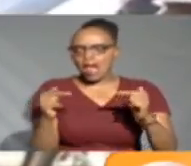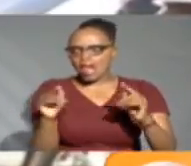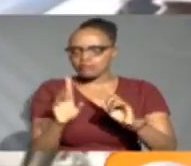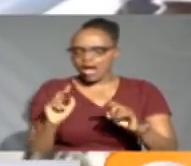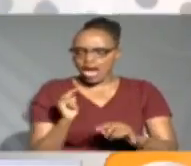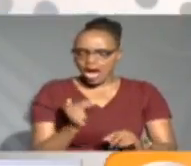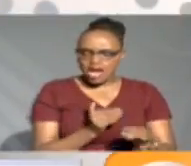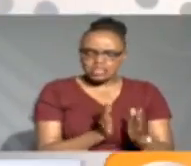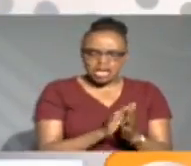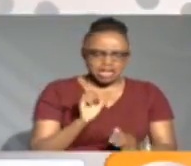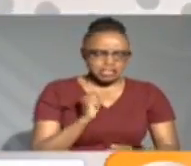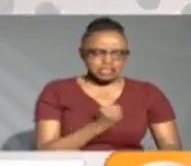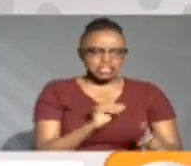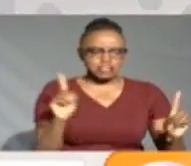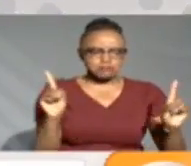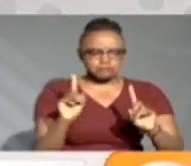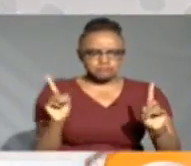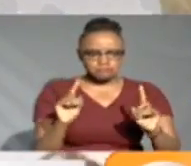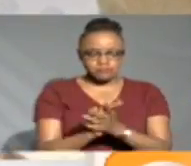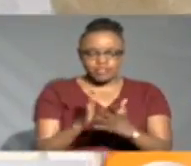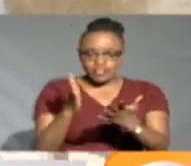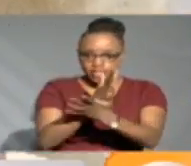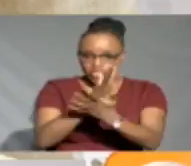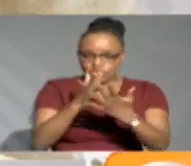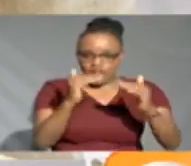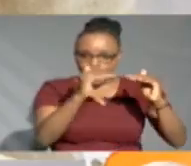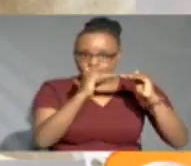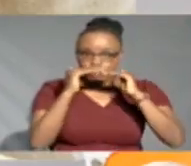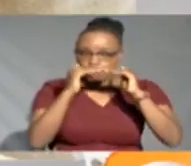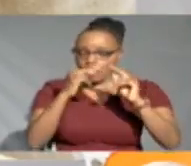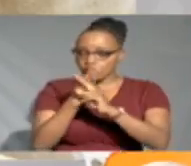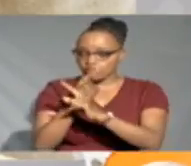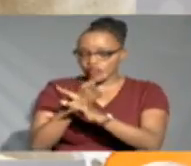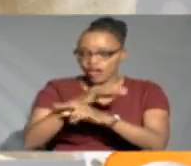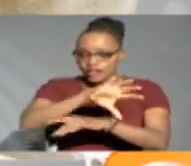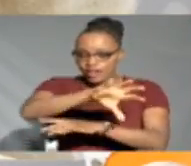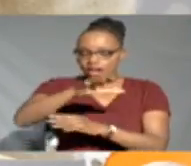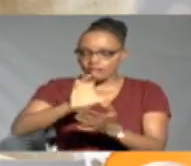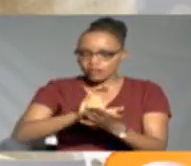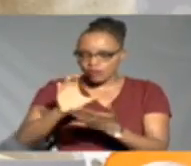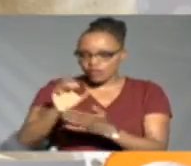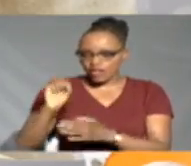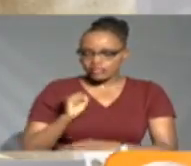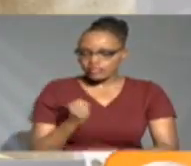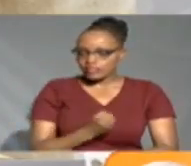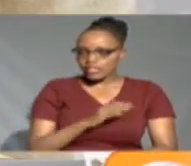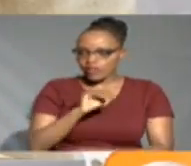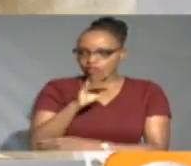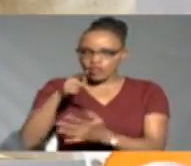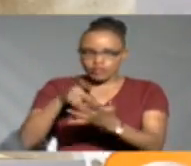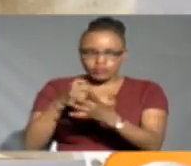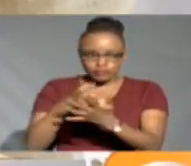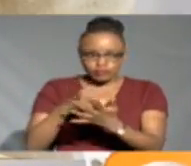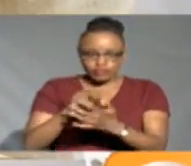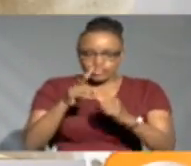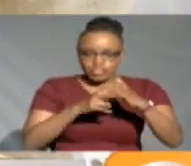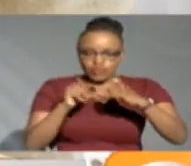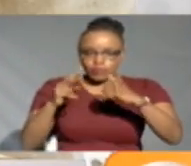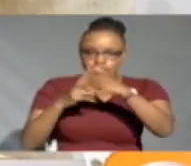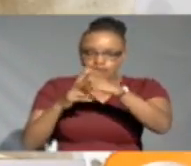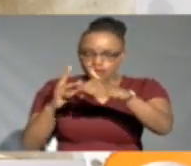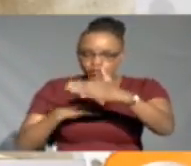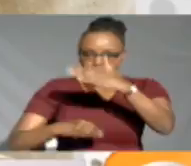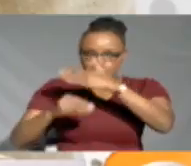and the Senate. Apart from the equitable share, other county allocations in the Senate bill include 7.7 billion shillings in